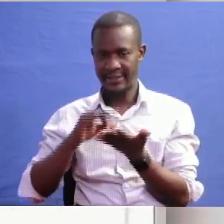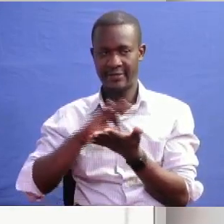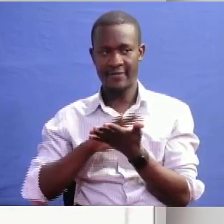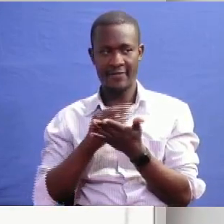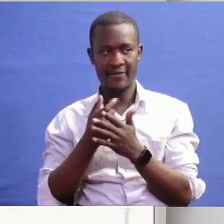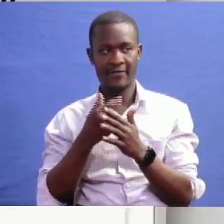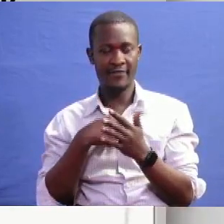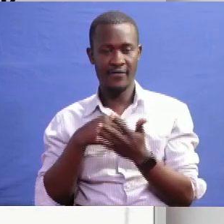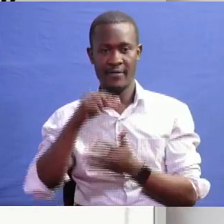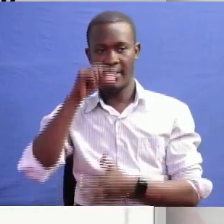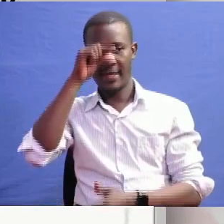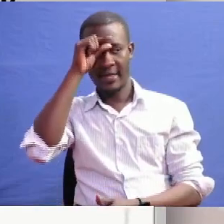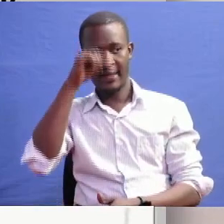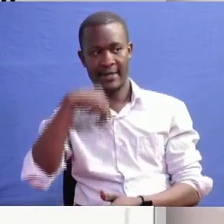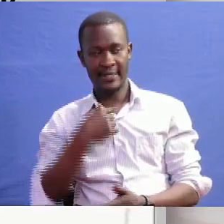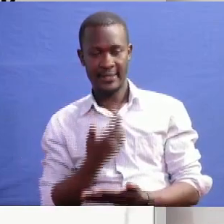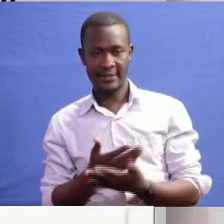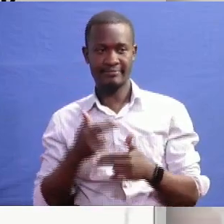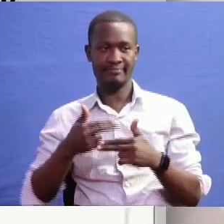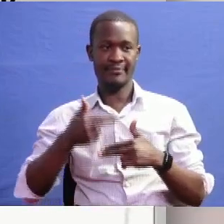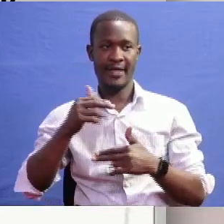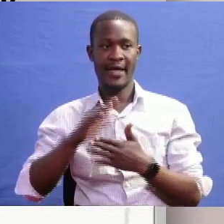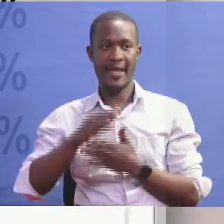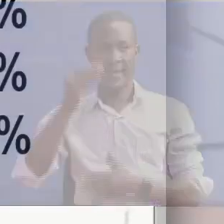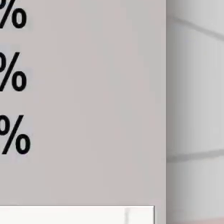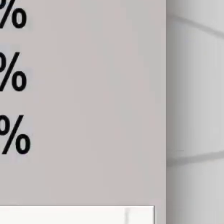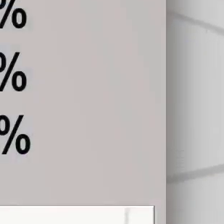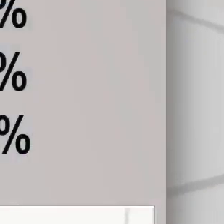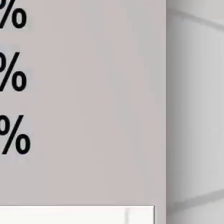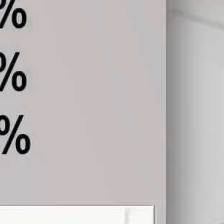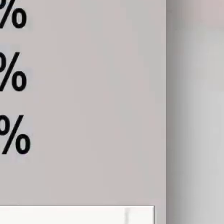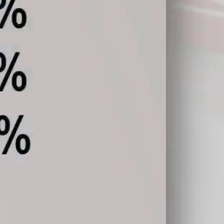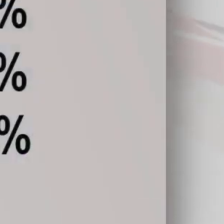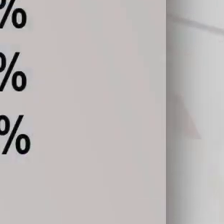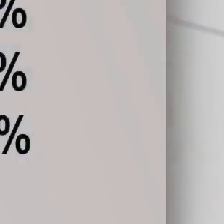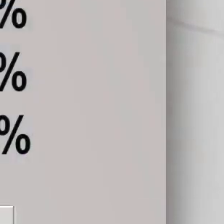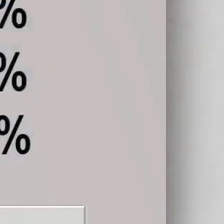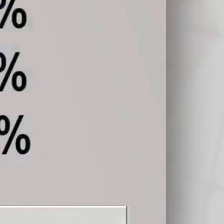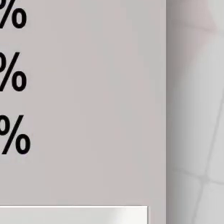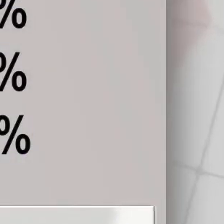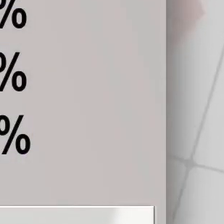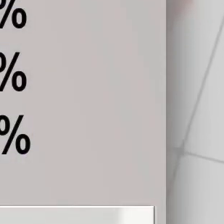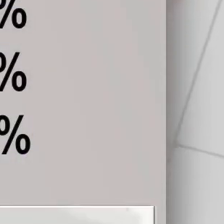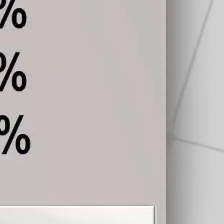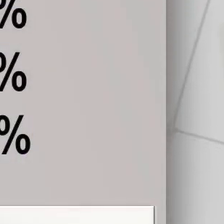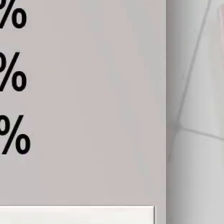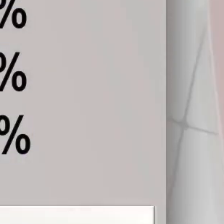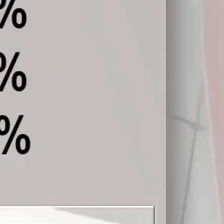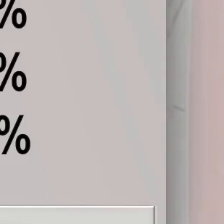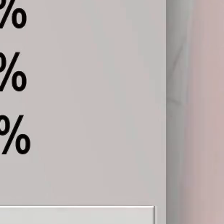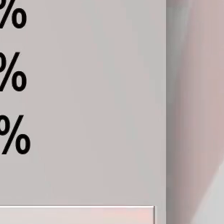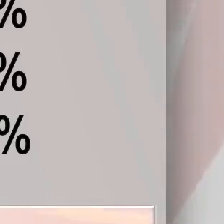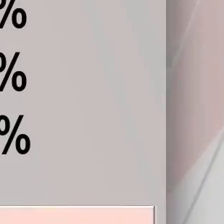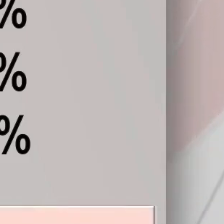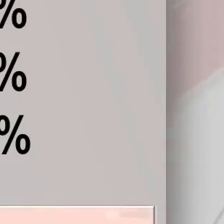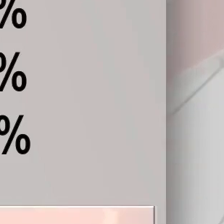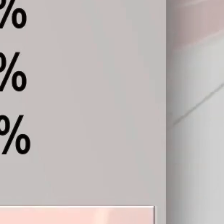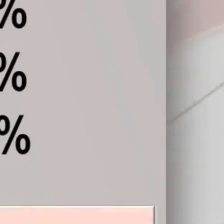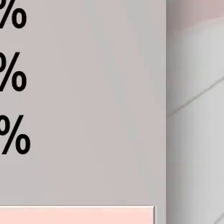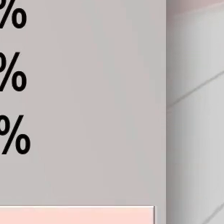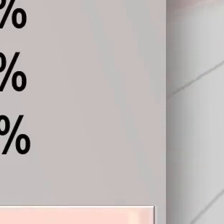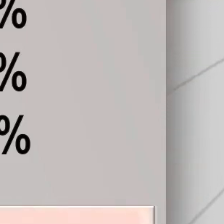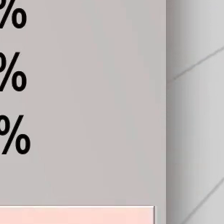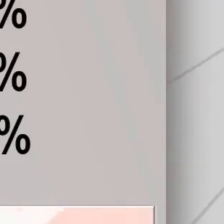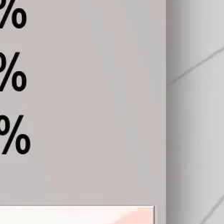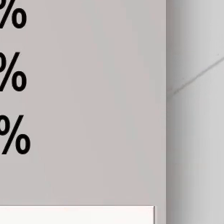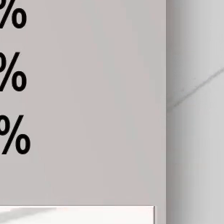from the government, and of course the Higher Education Loan Board to further their studies and enjoy the fruit